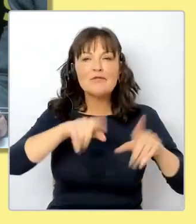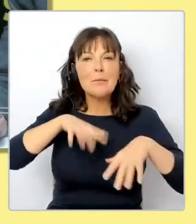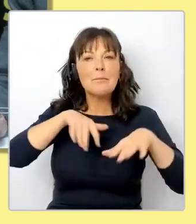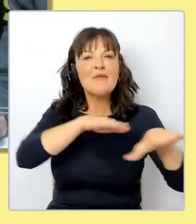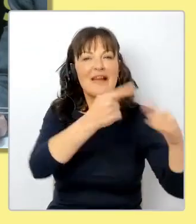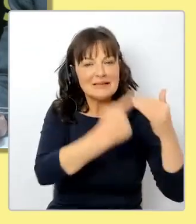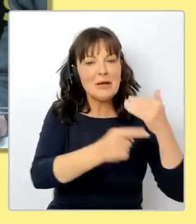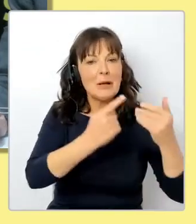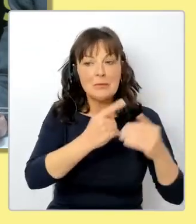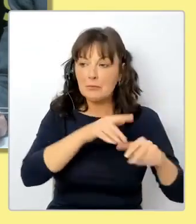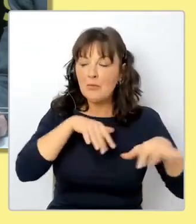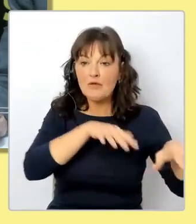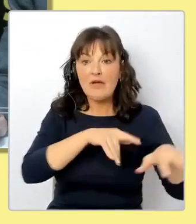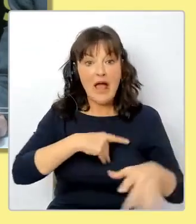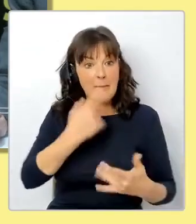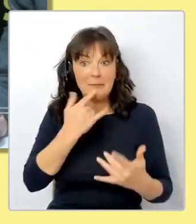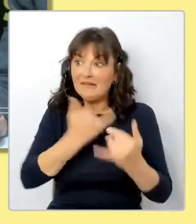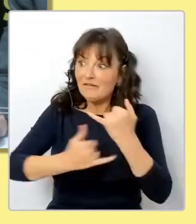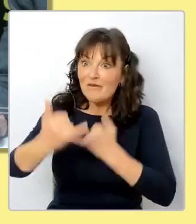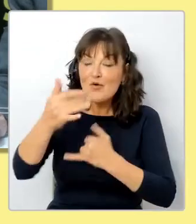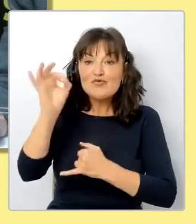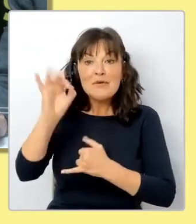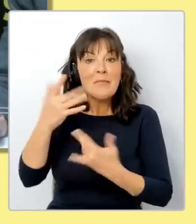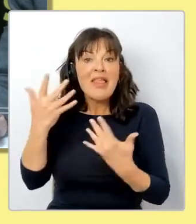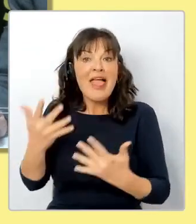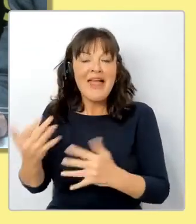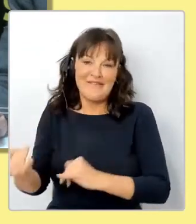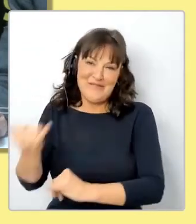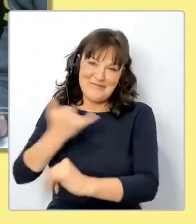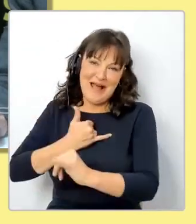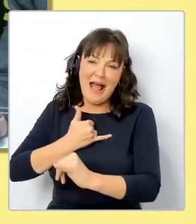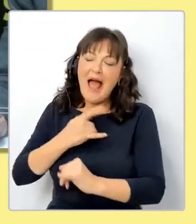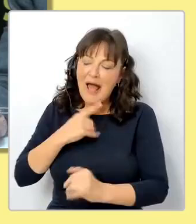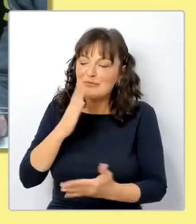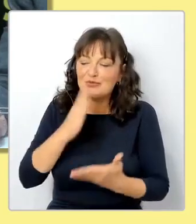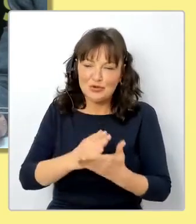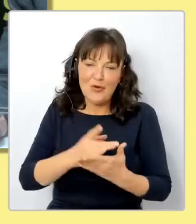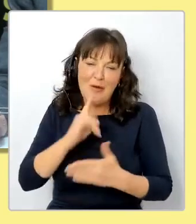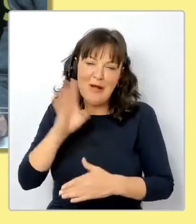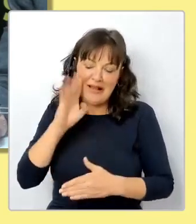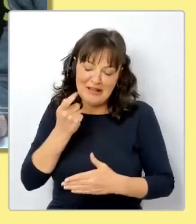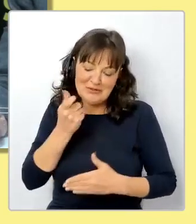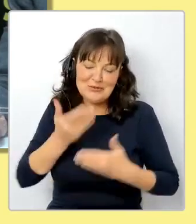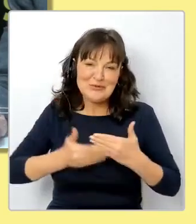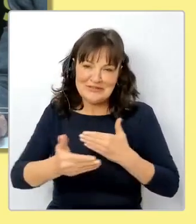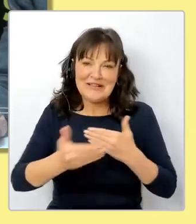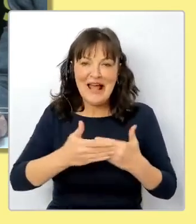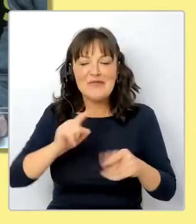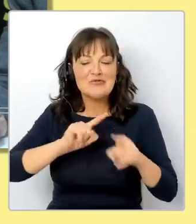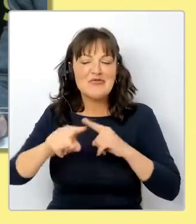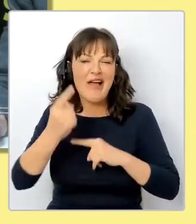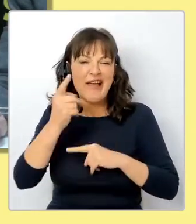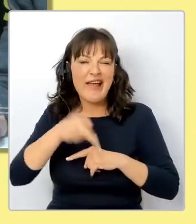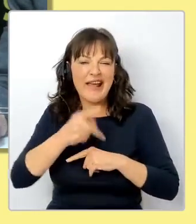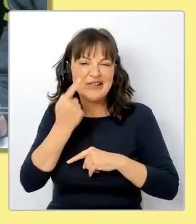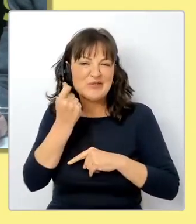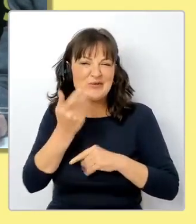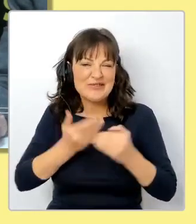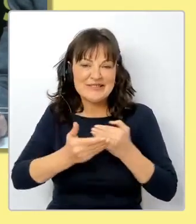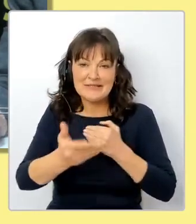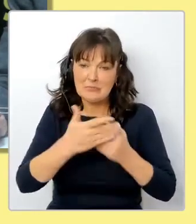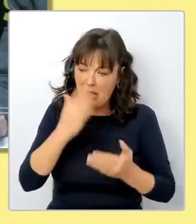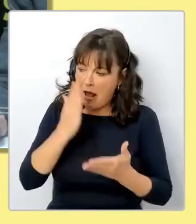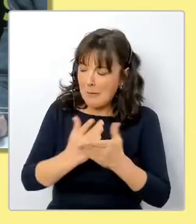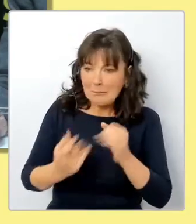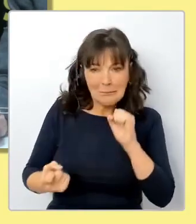they were the ones that didn't call back. I'm sure I'll hear from them again over the next few days. I'll try them again soon. But they're very important in that wider